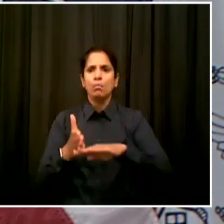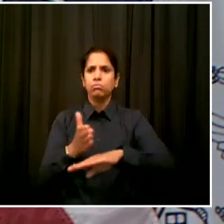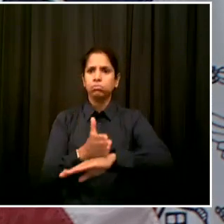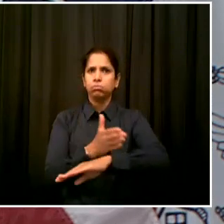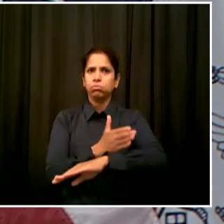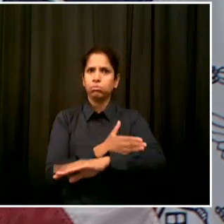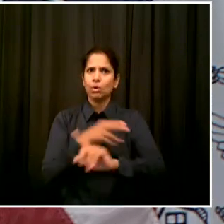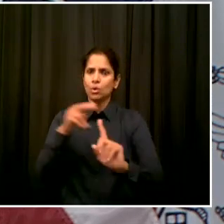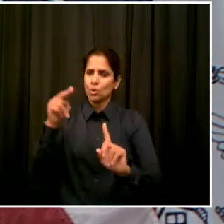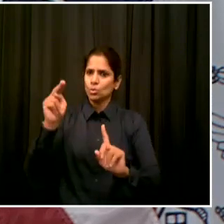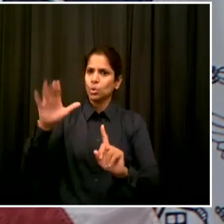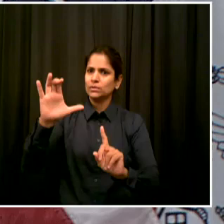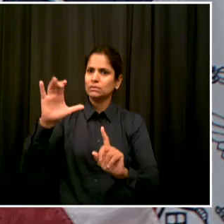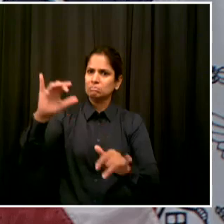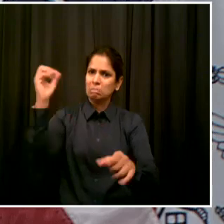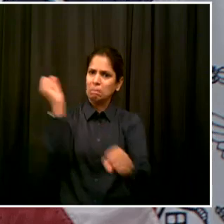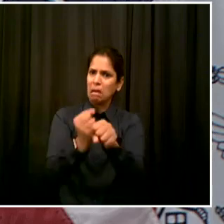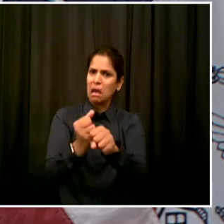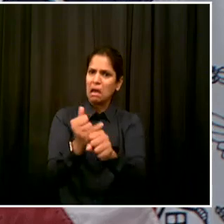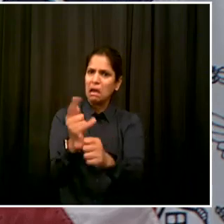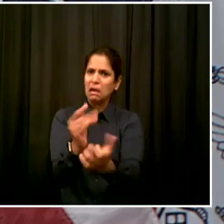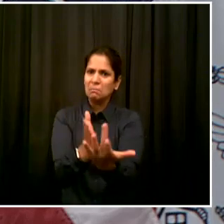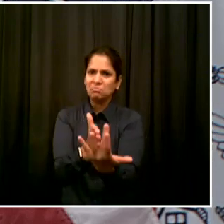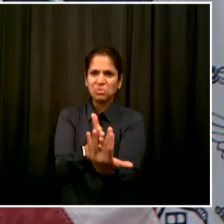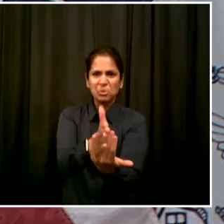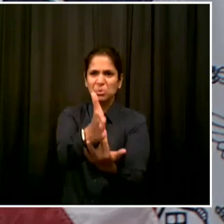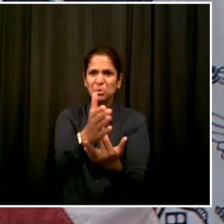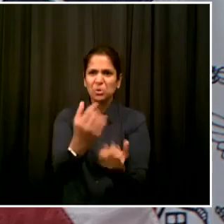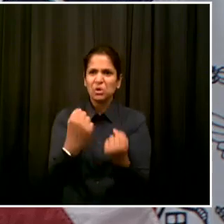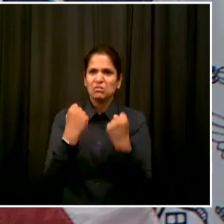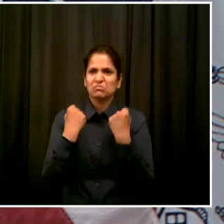because of all of you, because people have fought so hard.